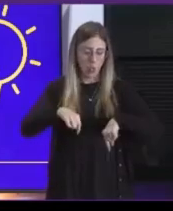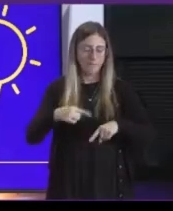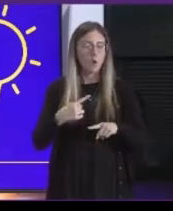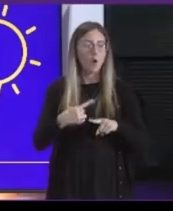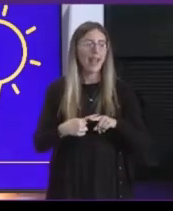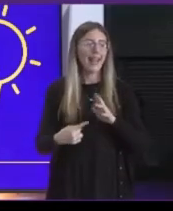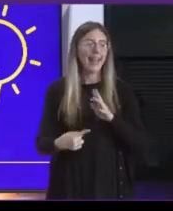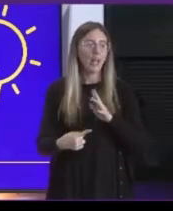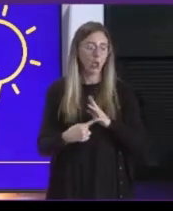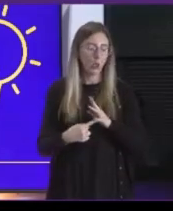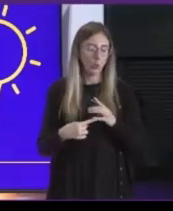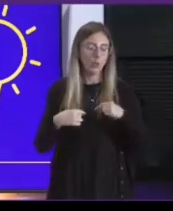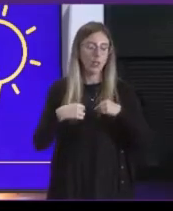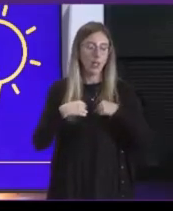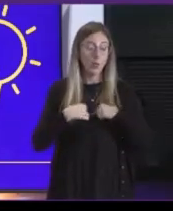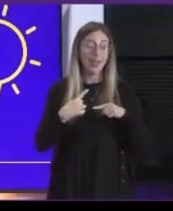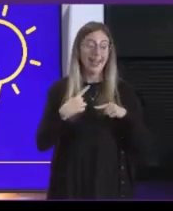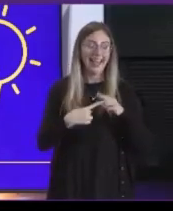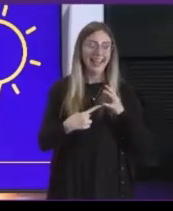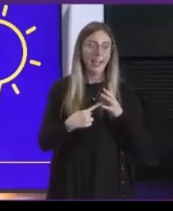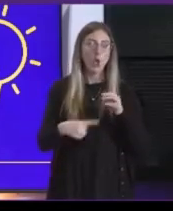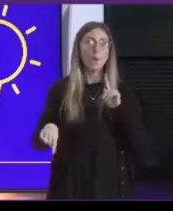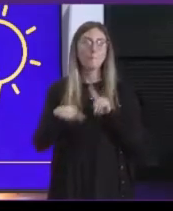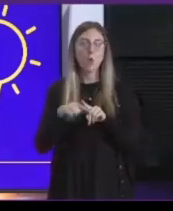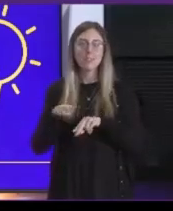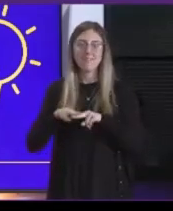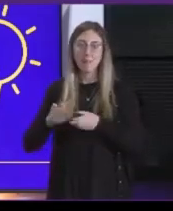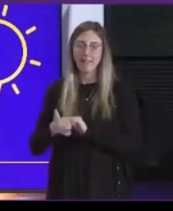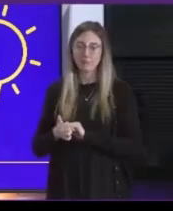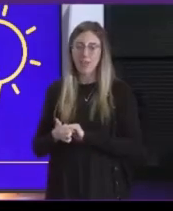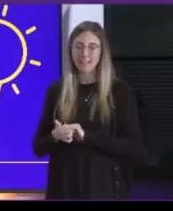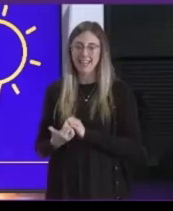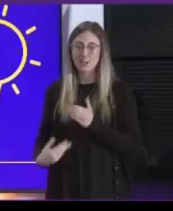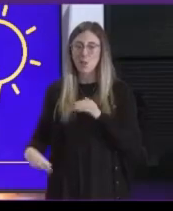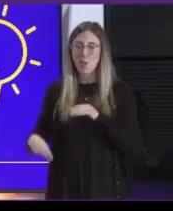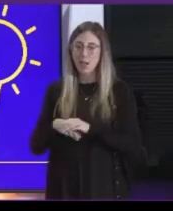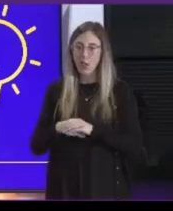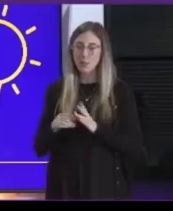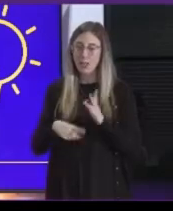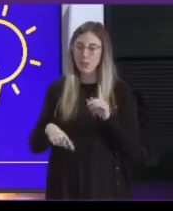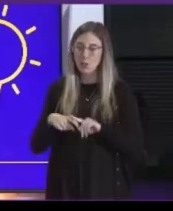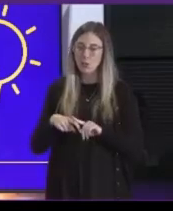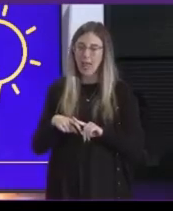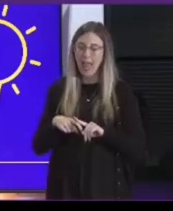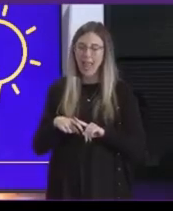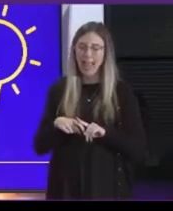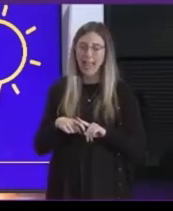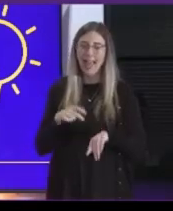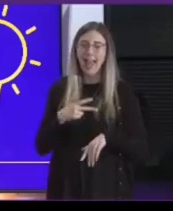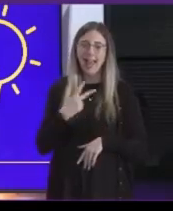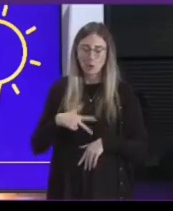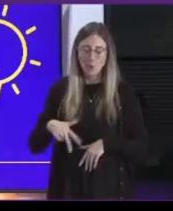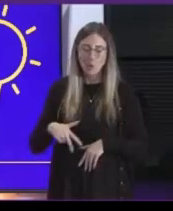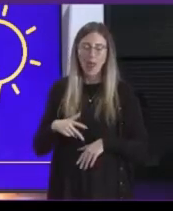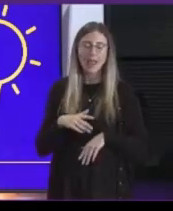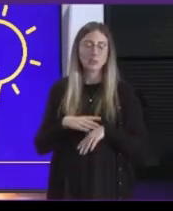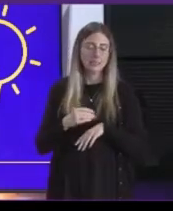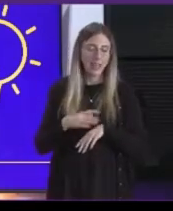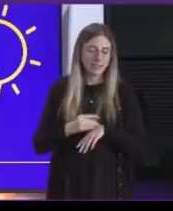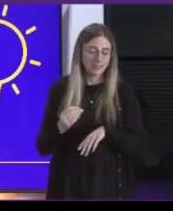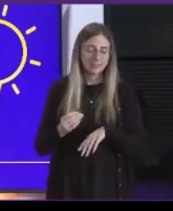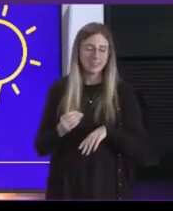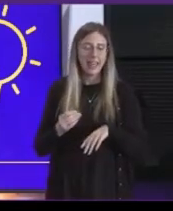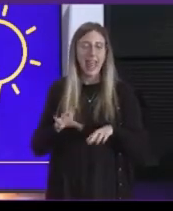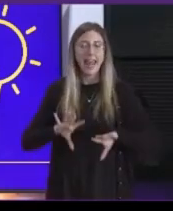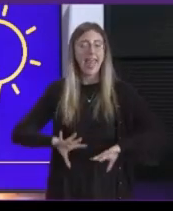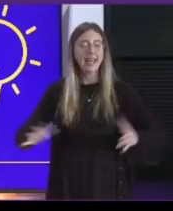EU. But we say EU plus family and friends, so we are including UK, Norway, and and Switzerland, and anyone else